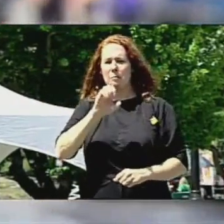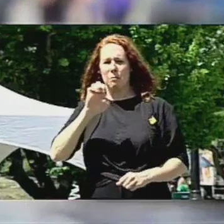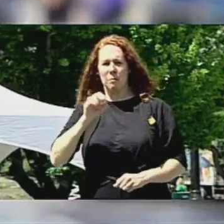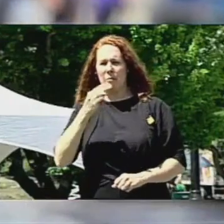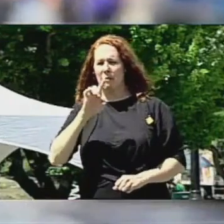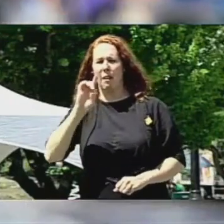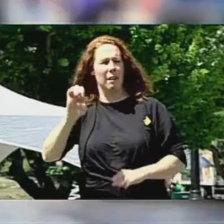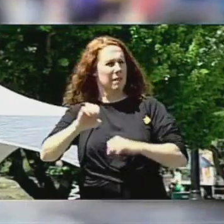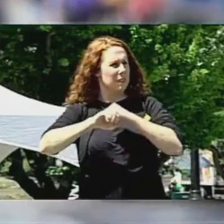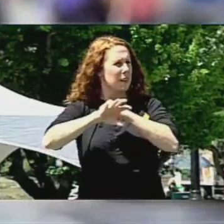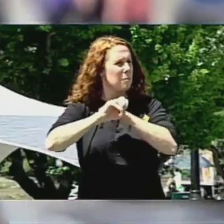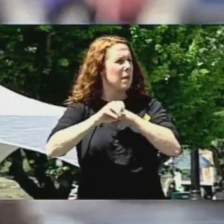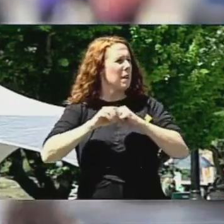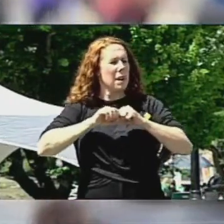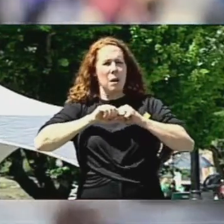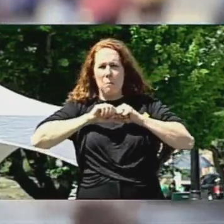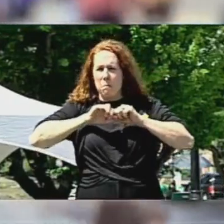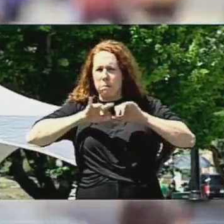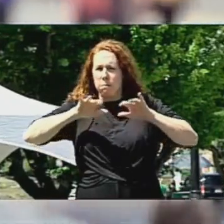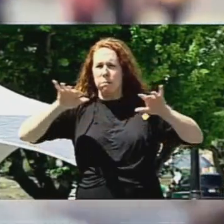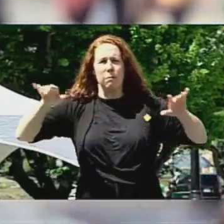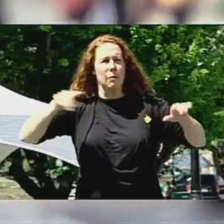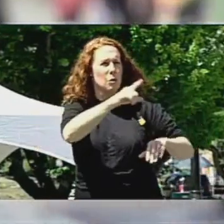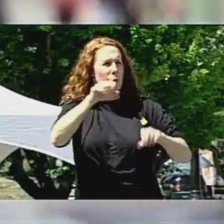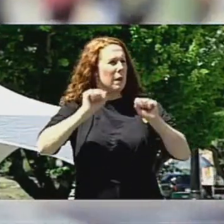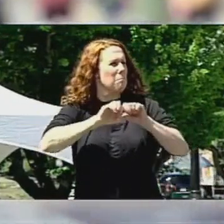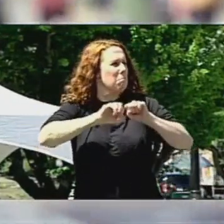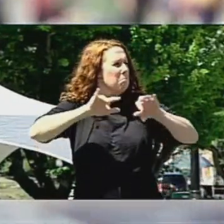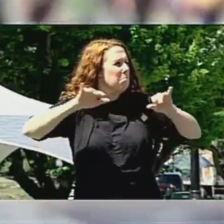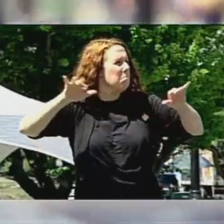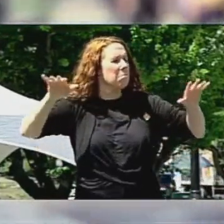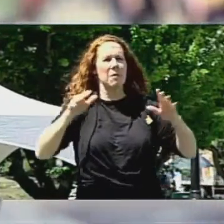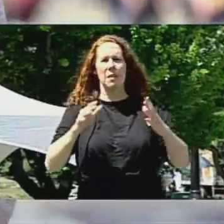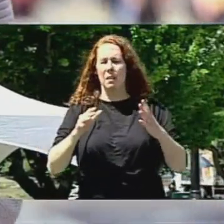campaign and spreading the word even further.